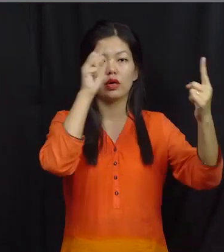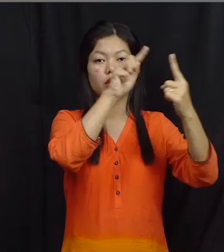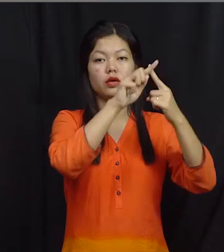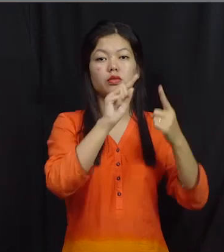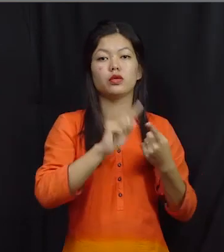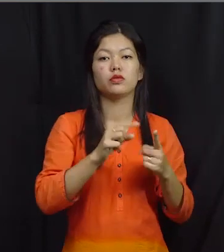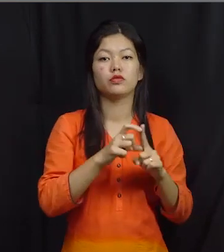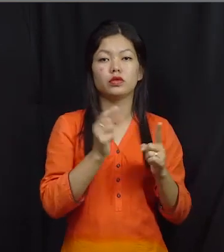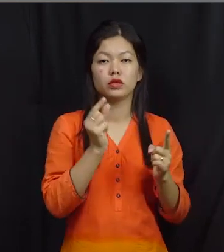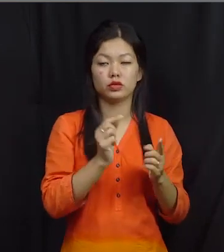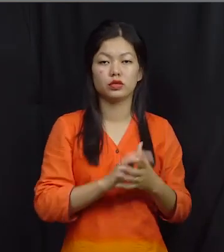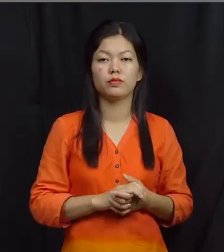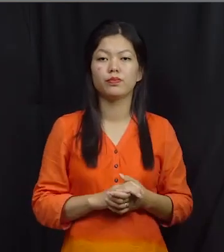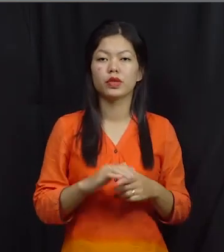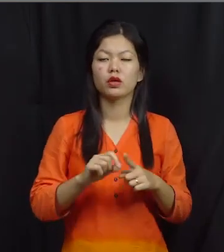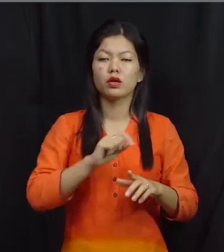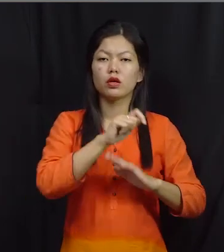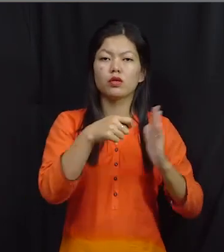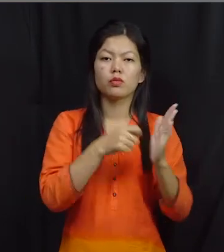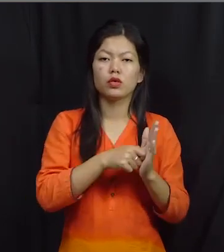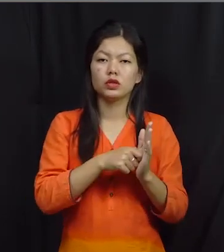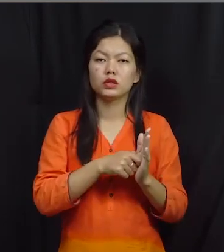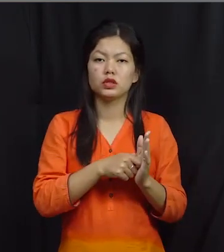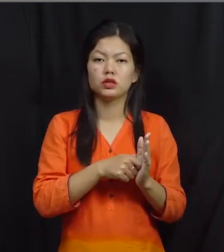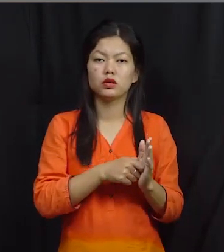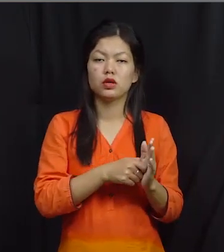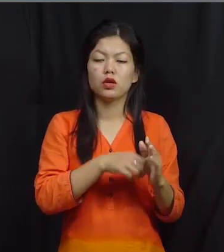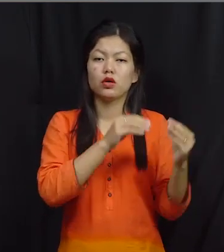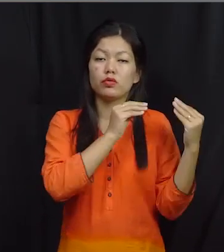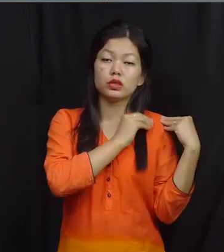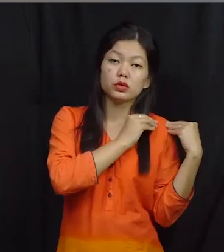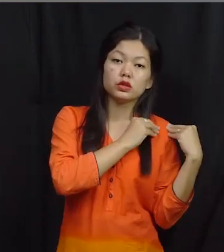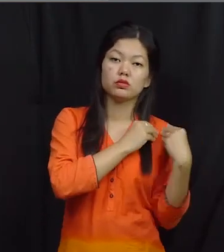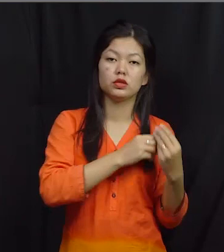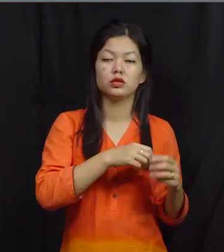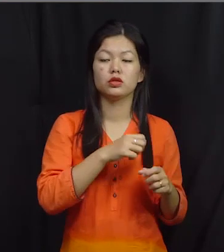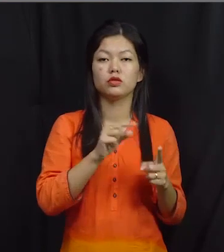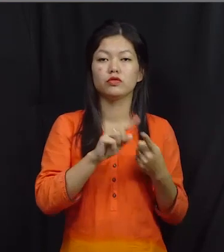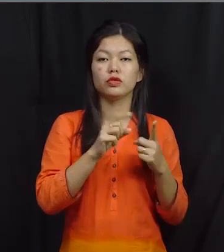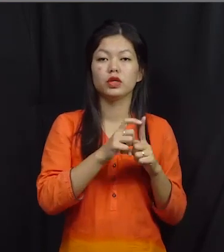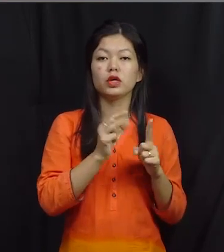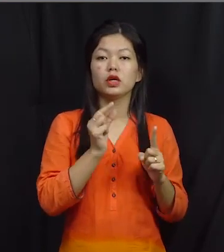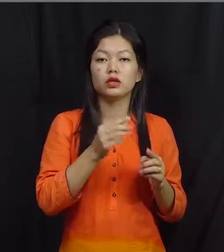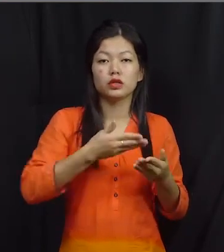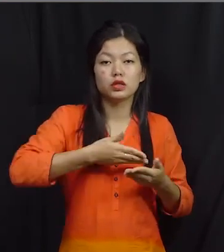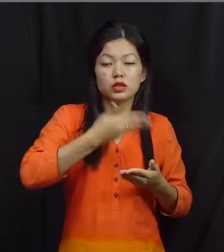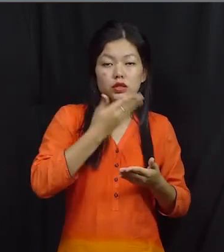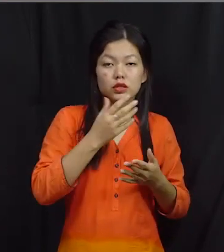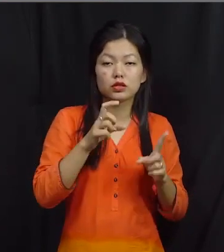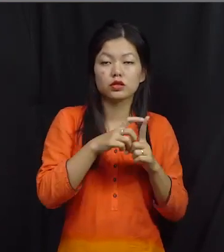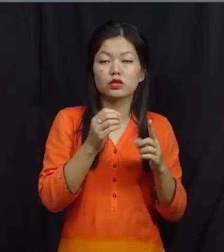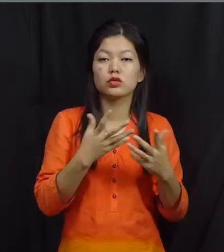some certain outcomes, keeping in mind that certain outcomes, they also give education to us, okay?